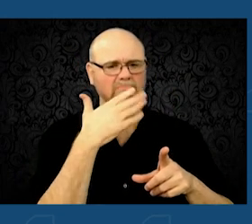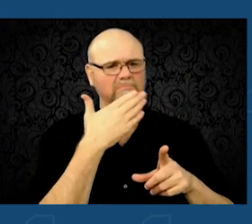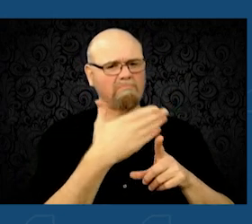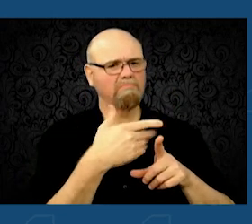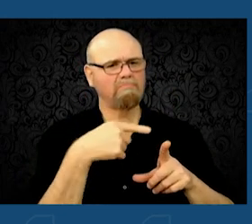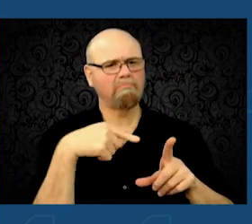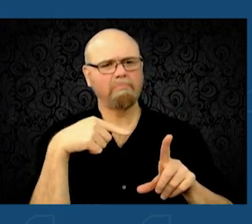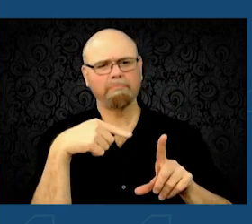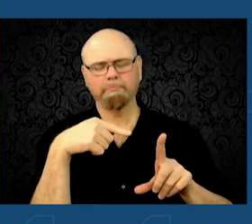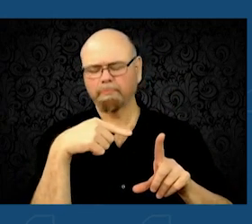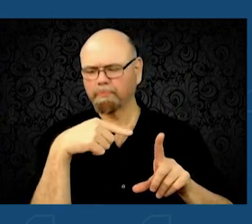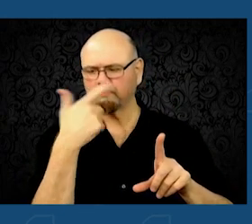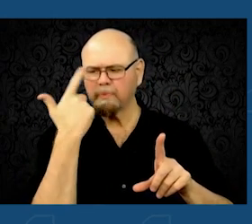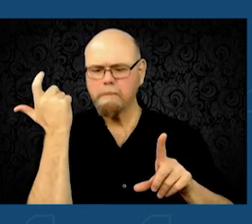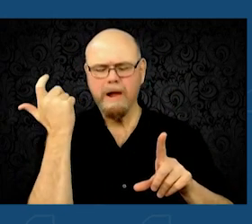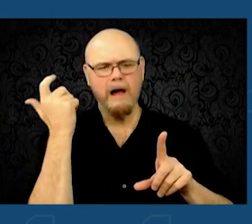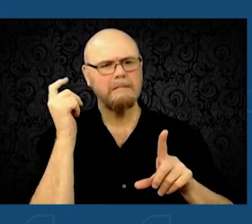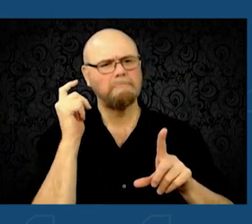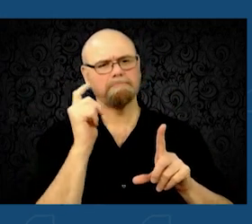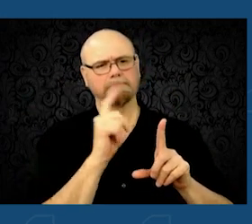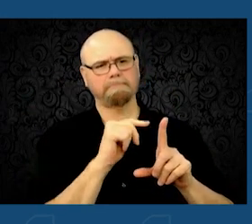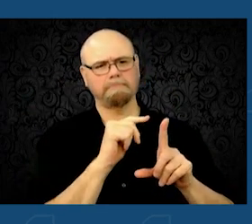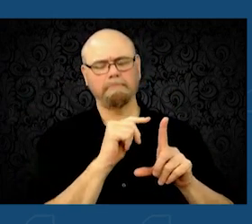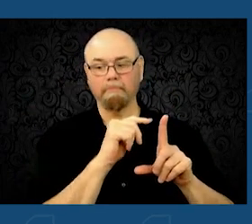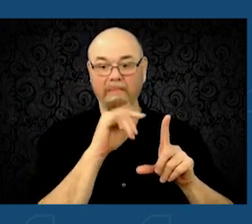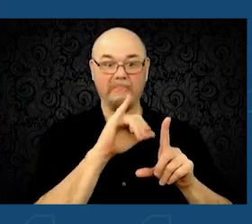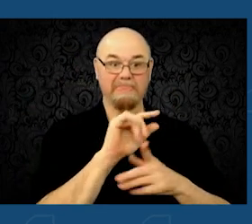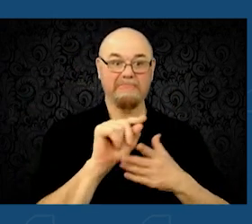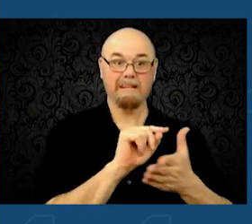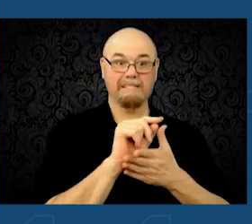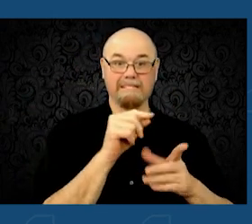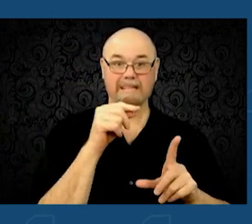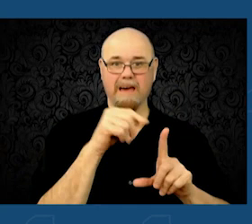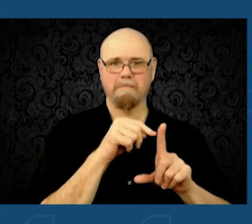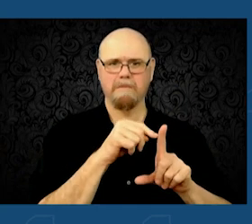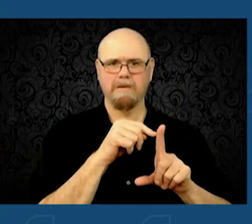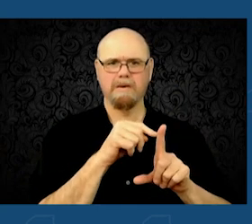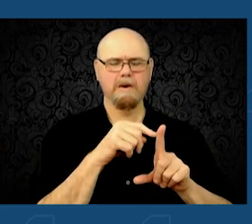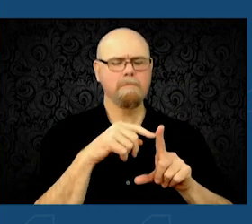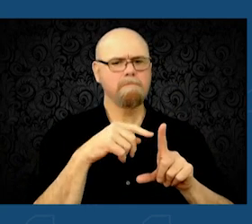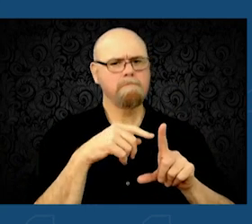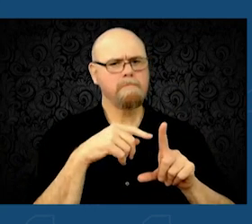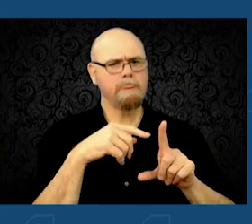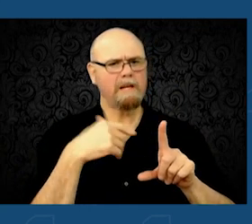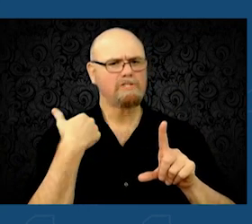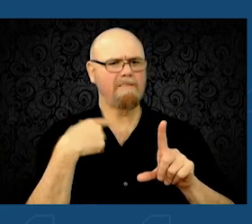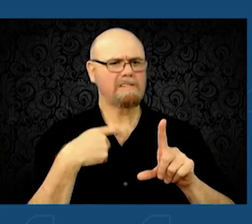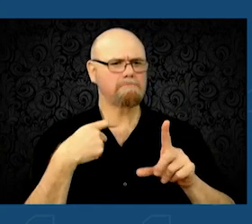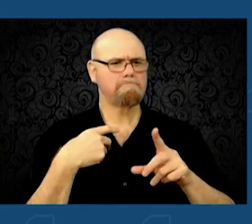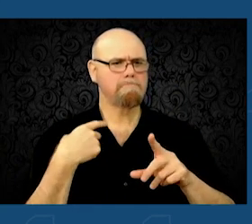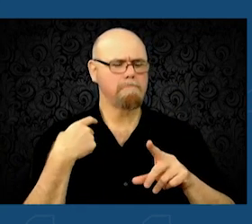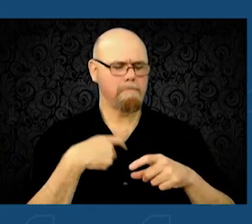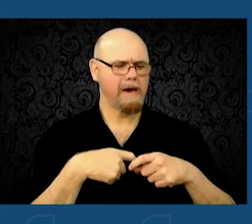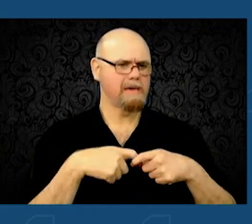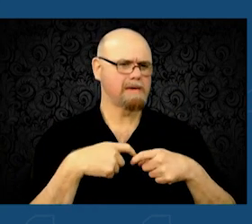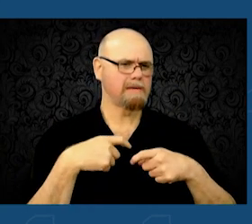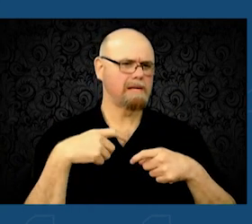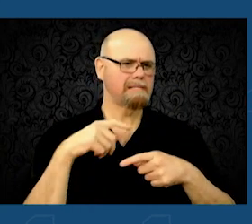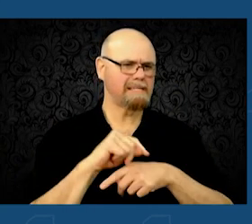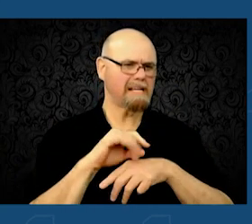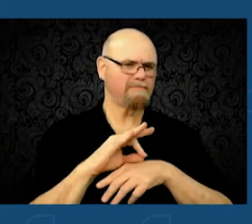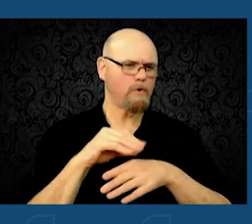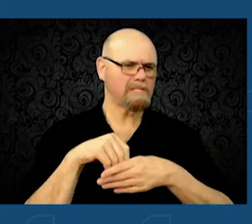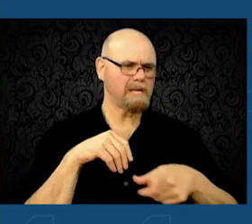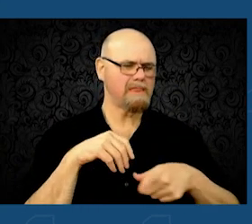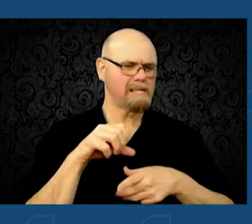It's funny because at the time she was the chair of our Puerto Rican Hispanic Task Force of the State Assembly and Senate, and a person